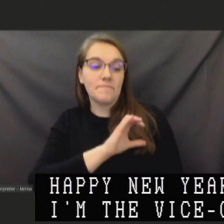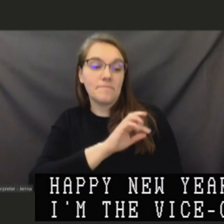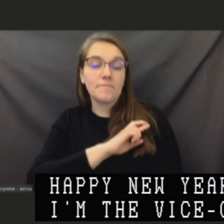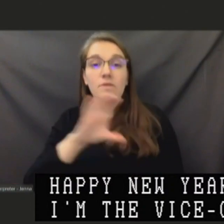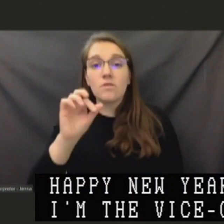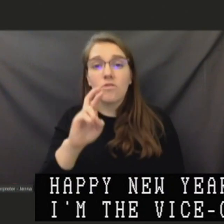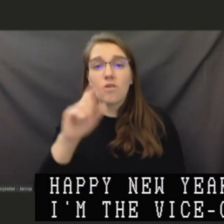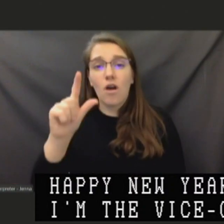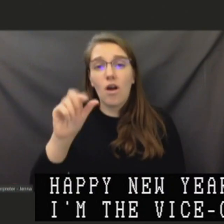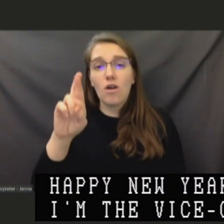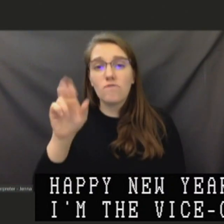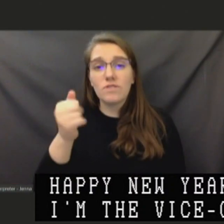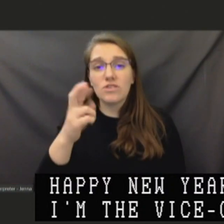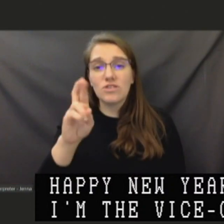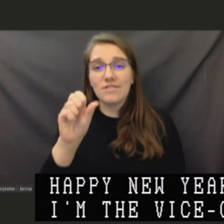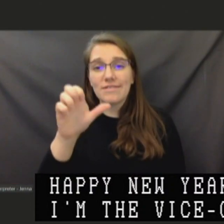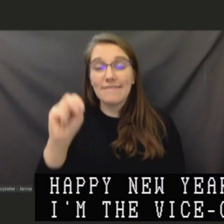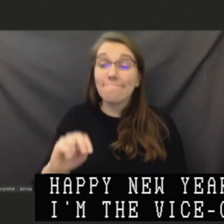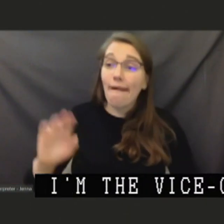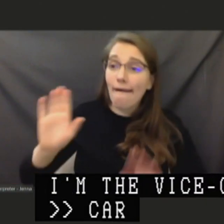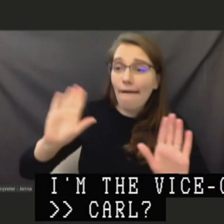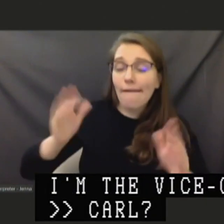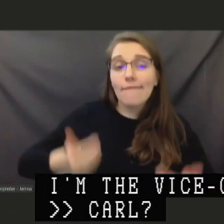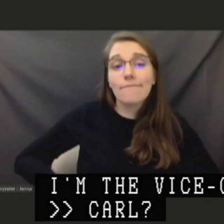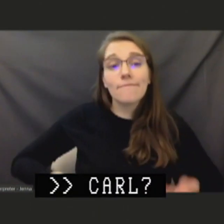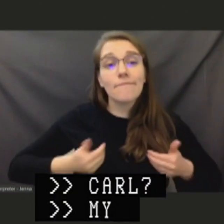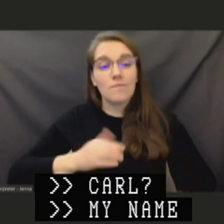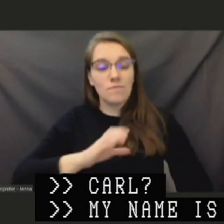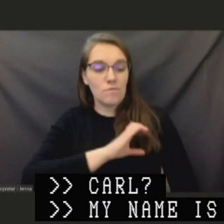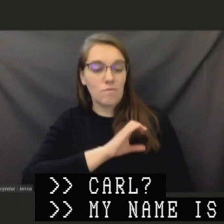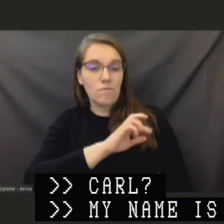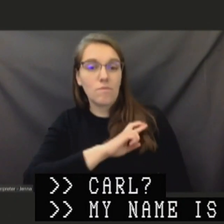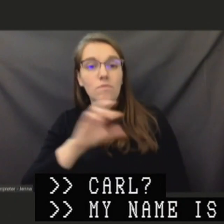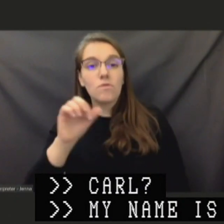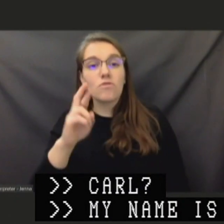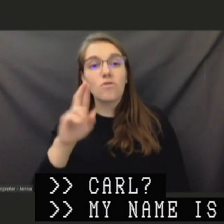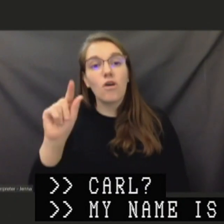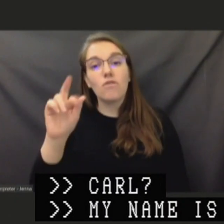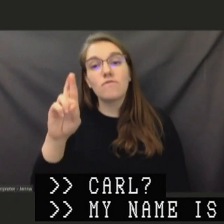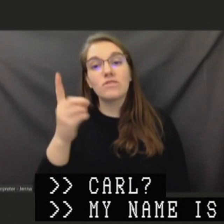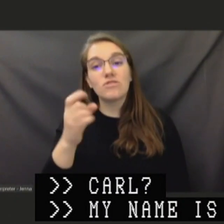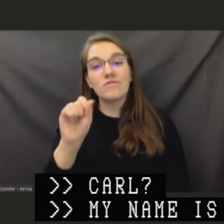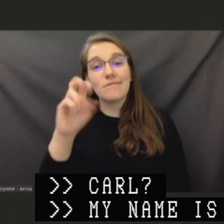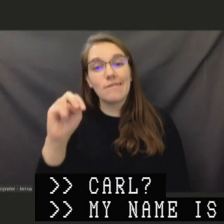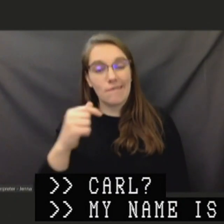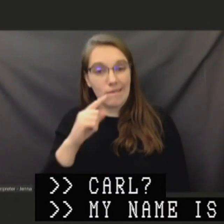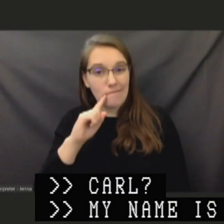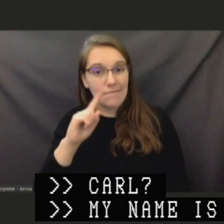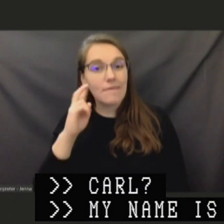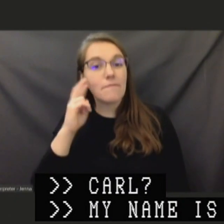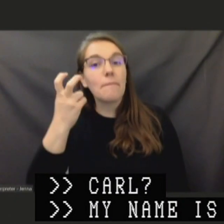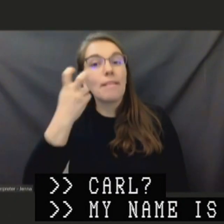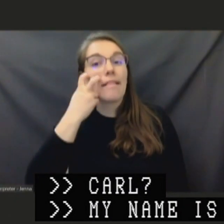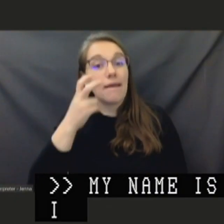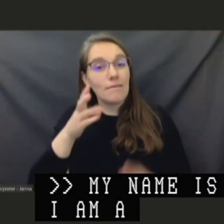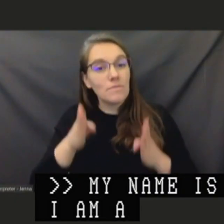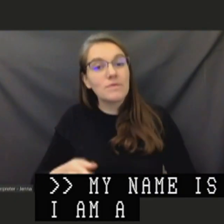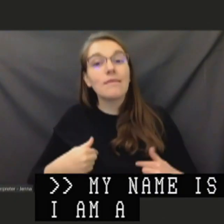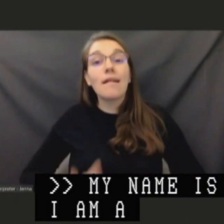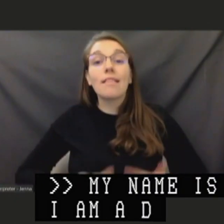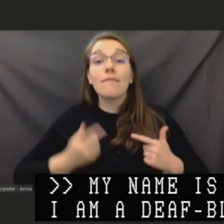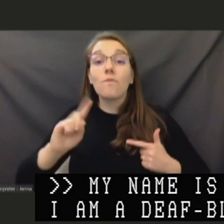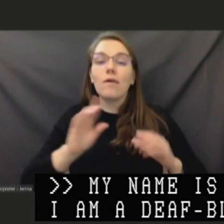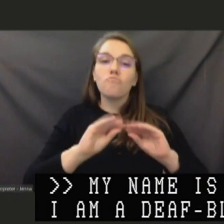My name is Carl Richardson. I am a deafblind individual, and I live in Brighton Center.